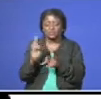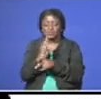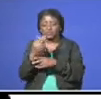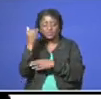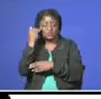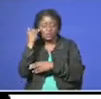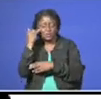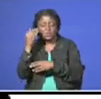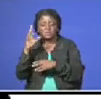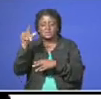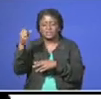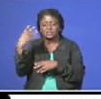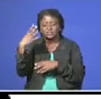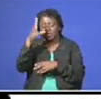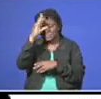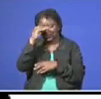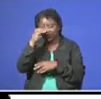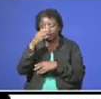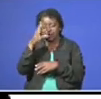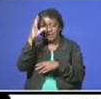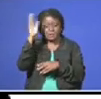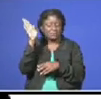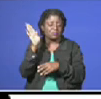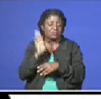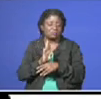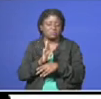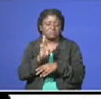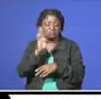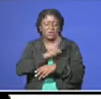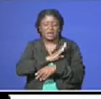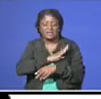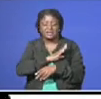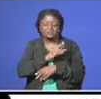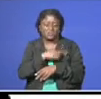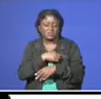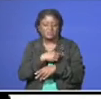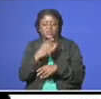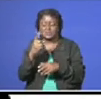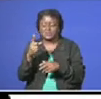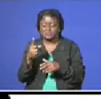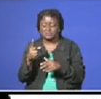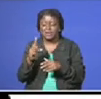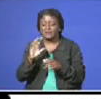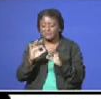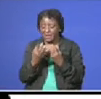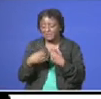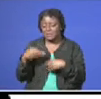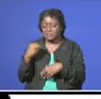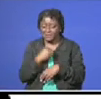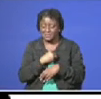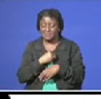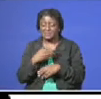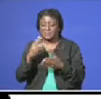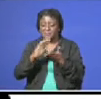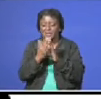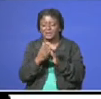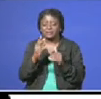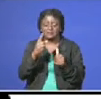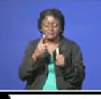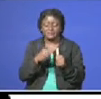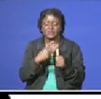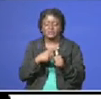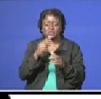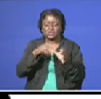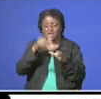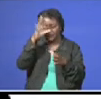was both a founding member and became the first chairman of Sunshine Holdings Limited, which has